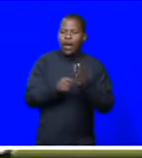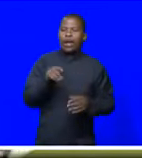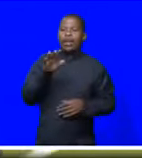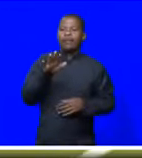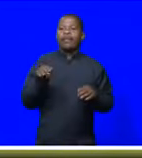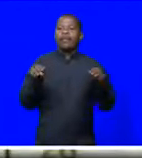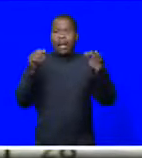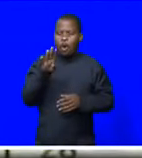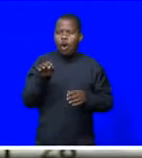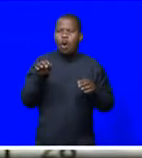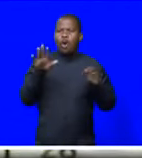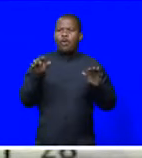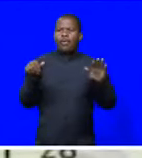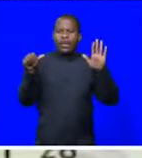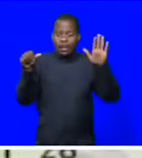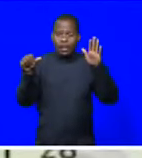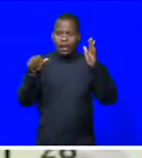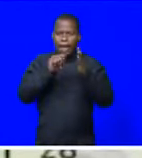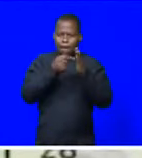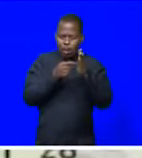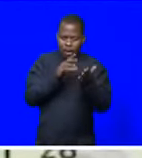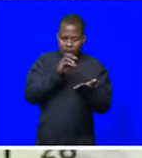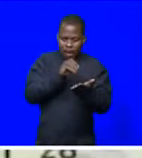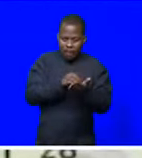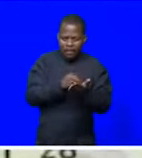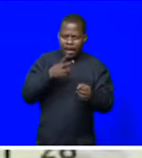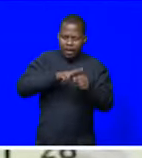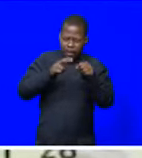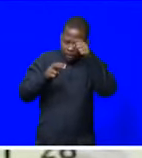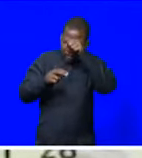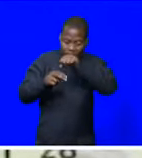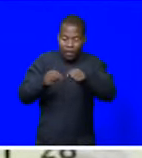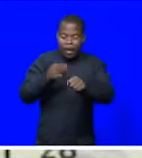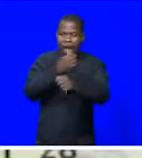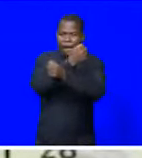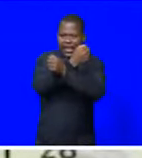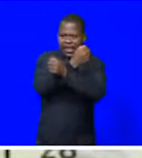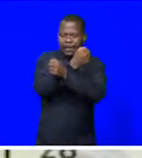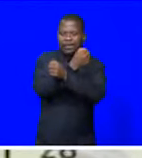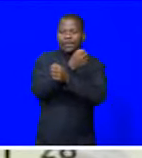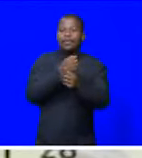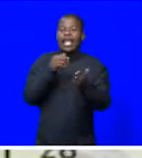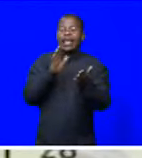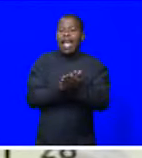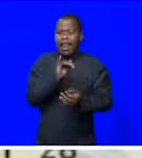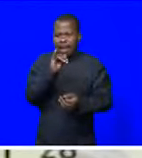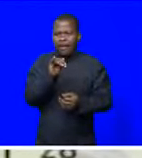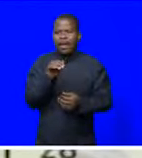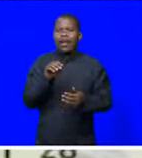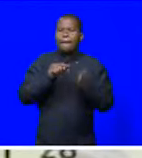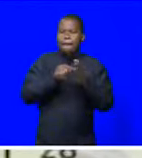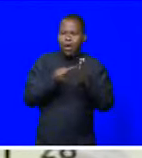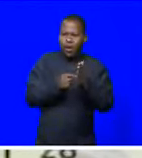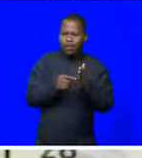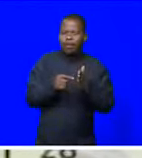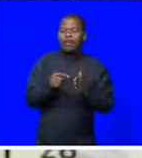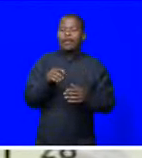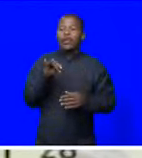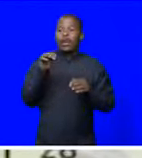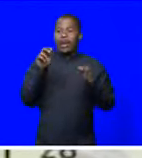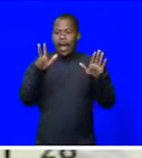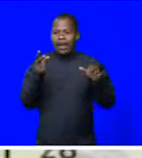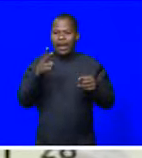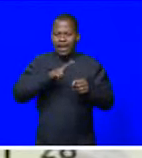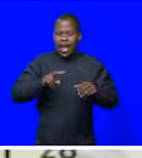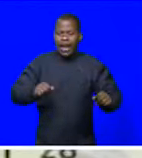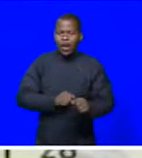Buffaloes are fourth with relegation zone. Mwanani Pirates have moved to 11th place with 28 points after defeating Green Mamba